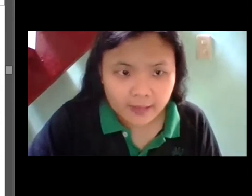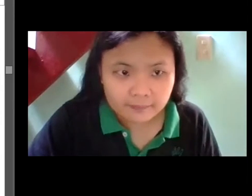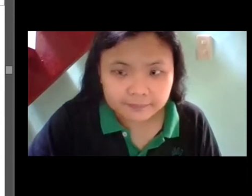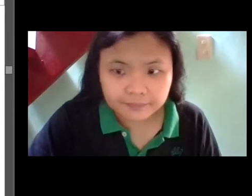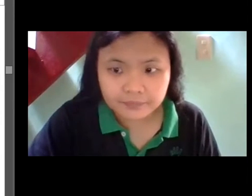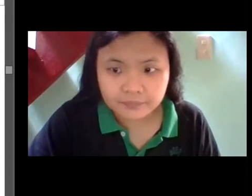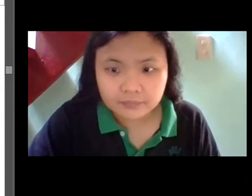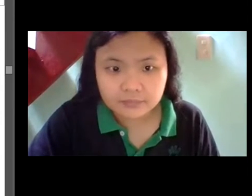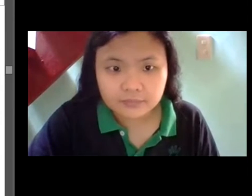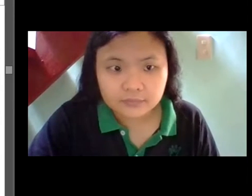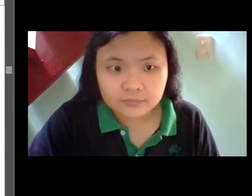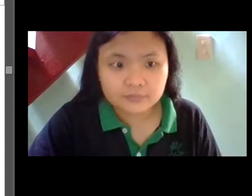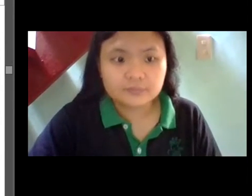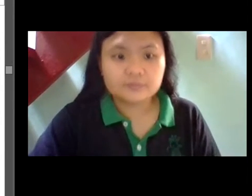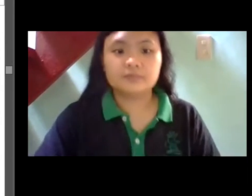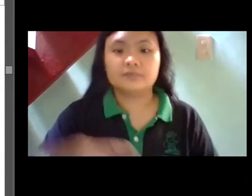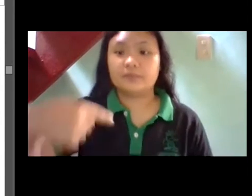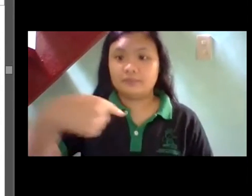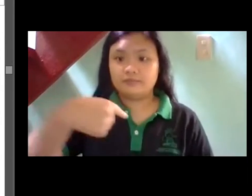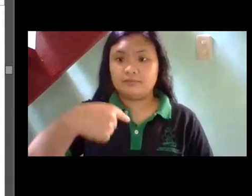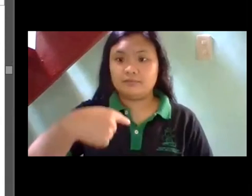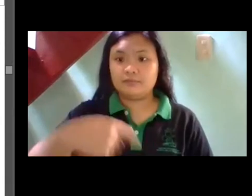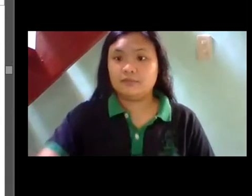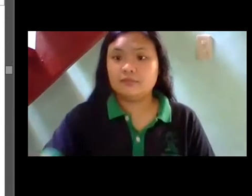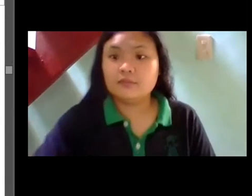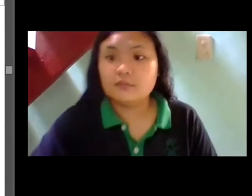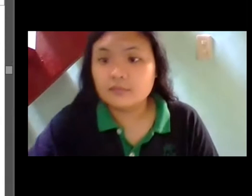Jasmine. But with question on the face, you can delete.